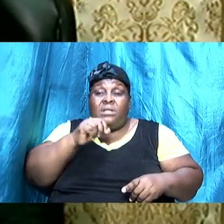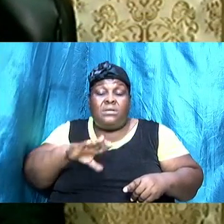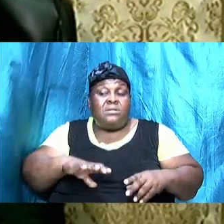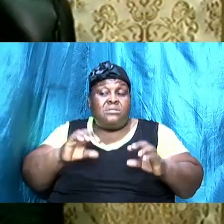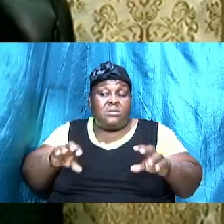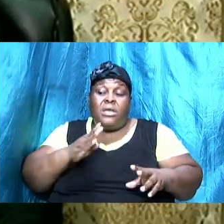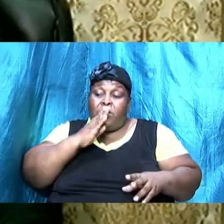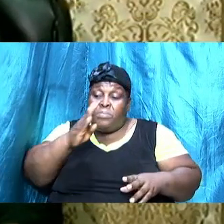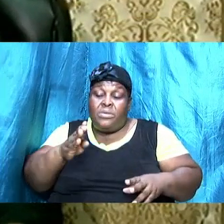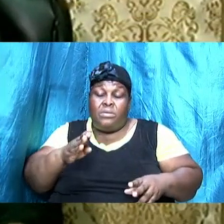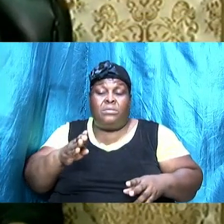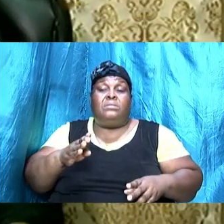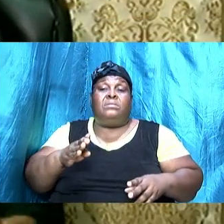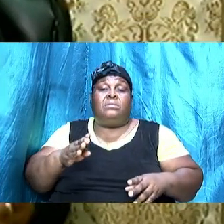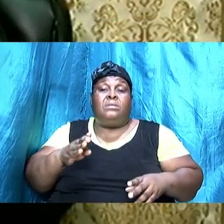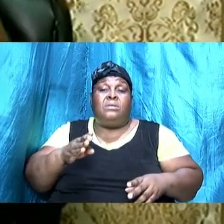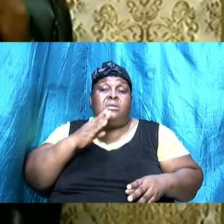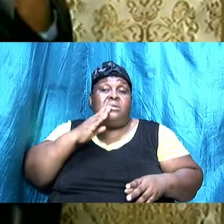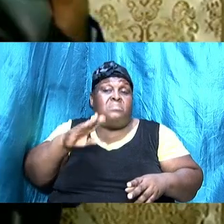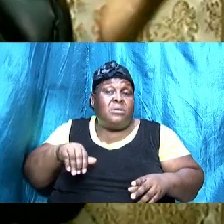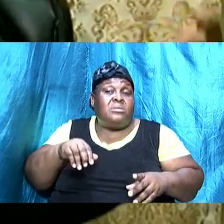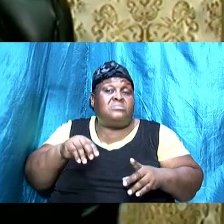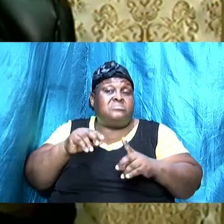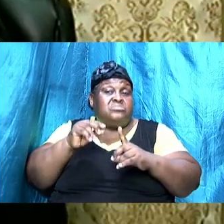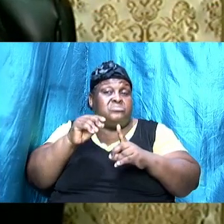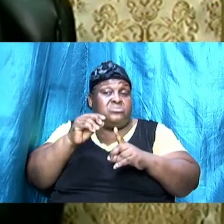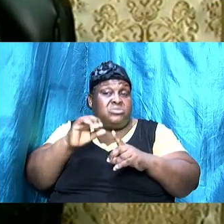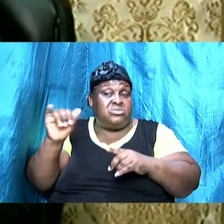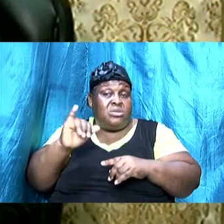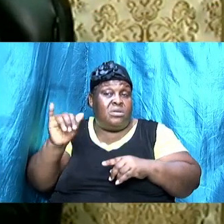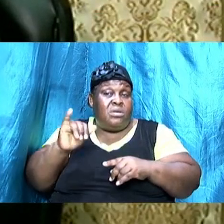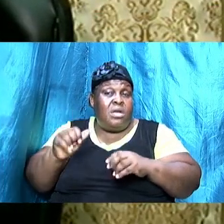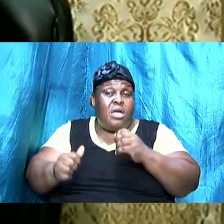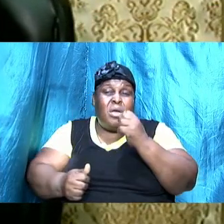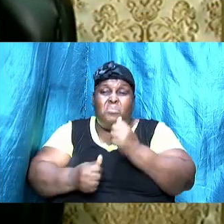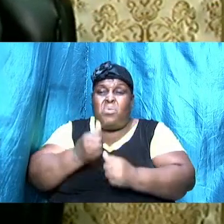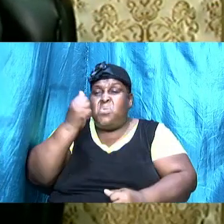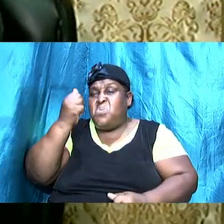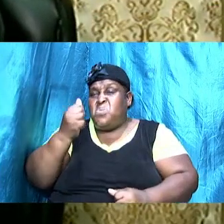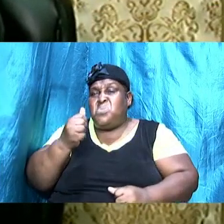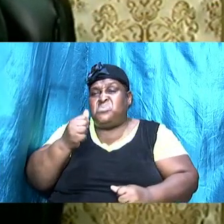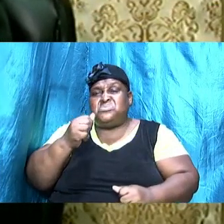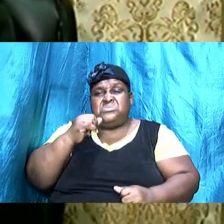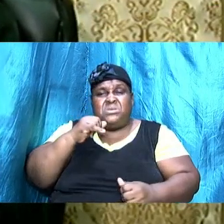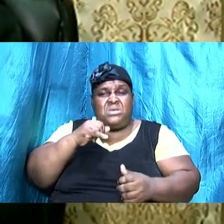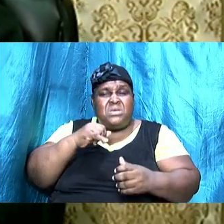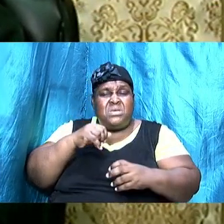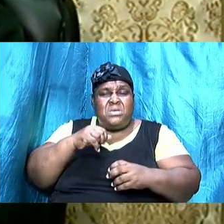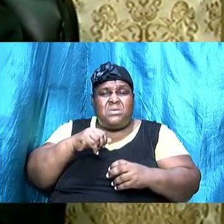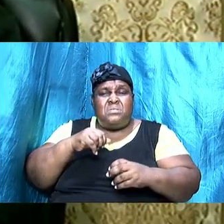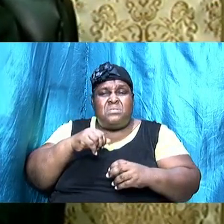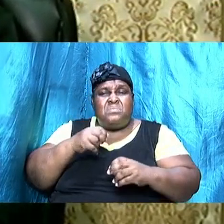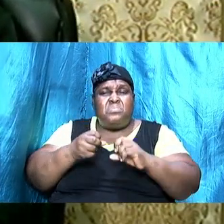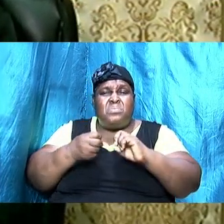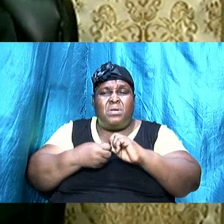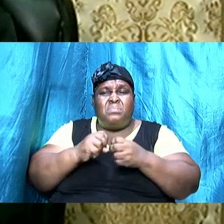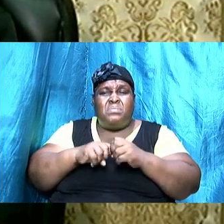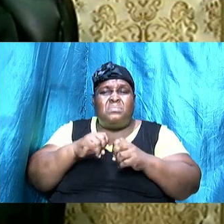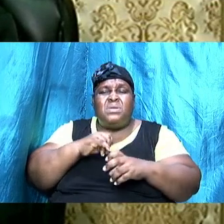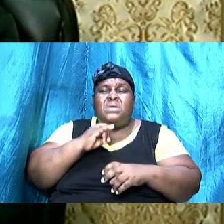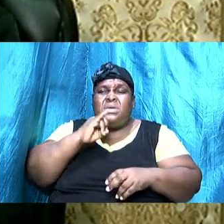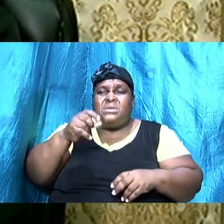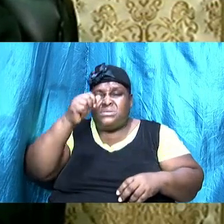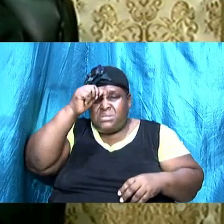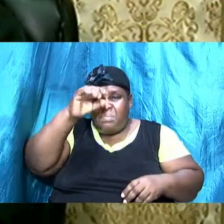too. But in most instances, it is the men who are the abusive